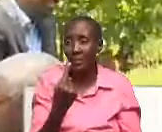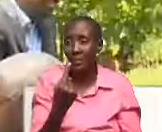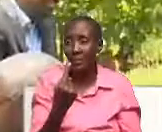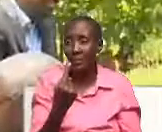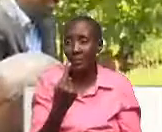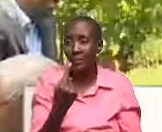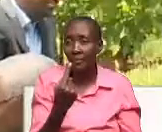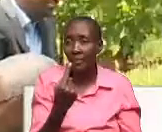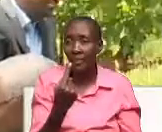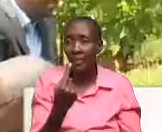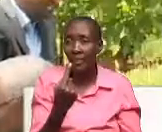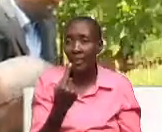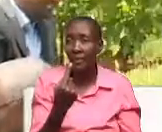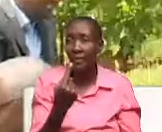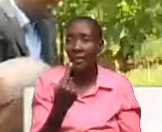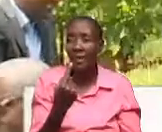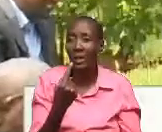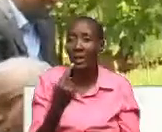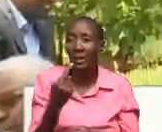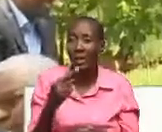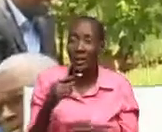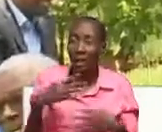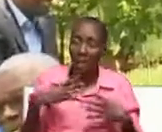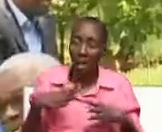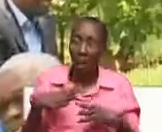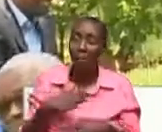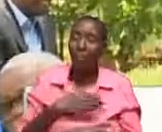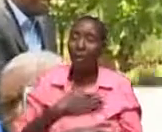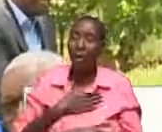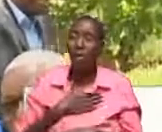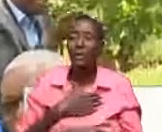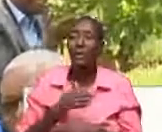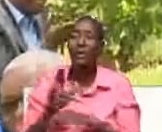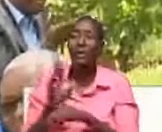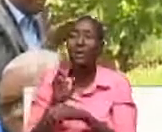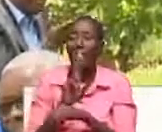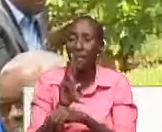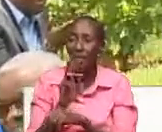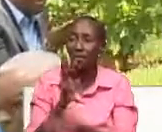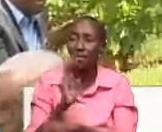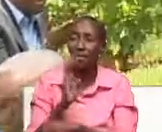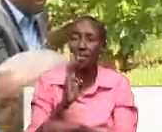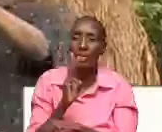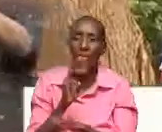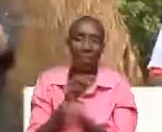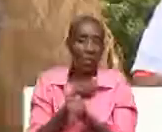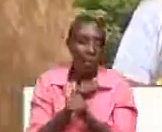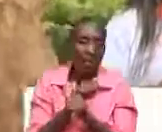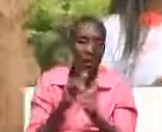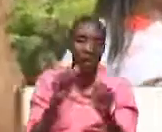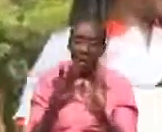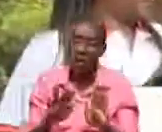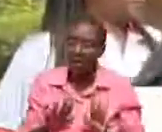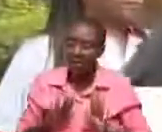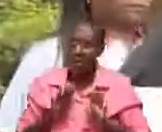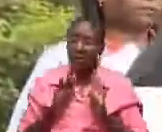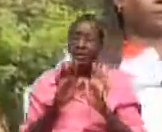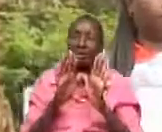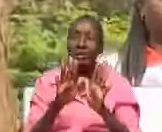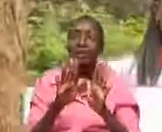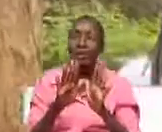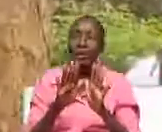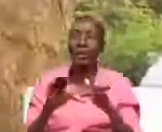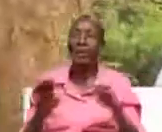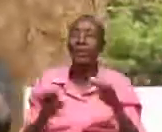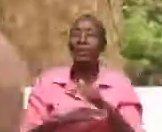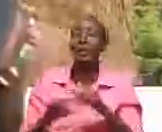our residents is that they use the water sparingly. Kwa upande wake, naibu wa kamishna